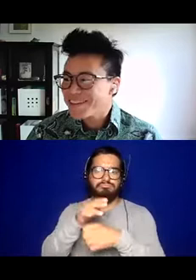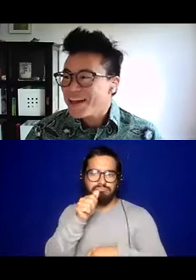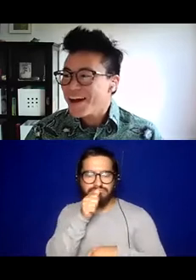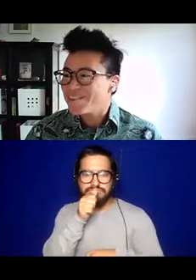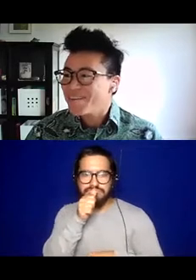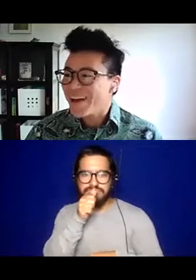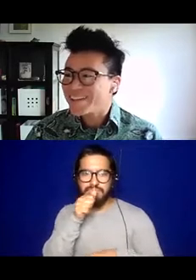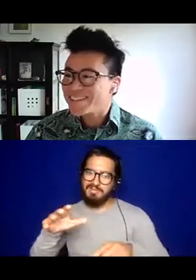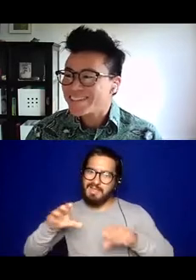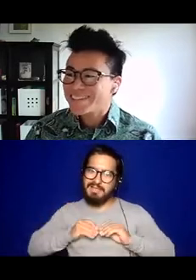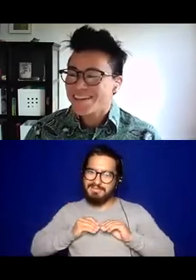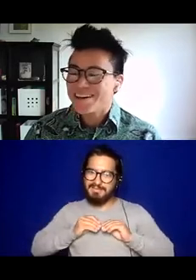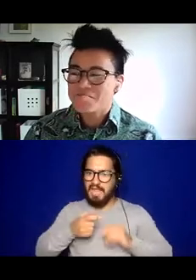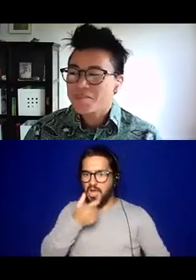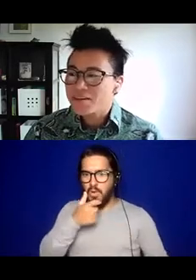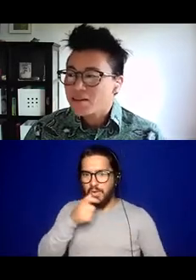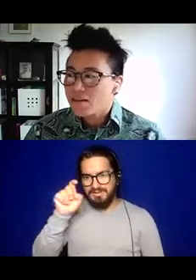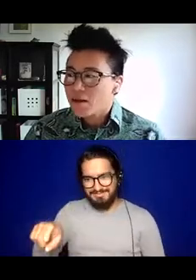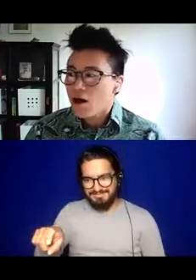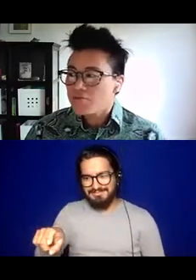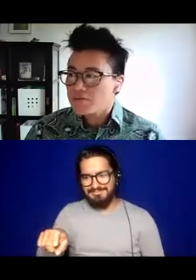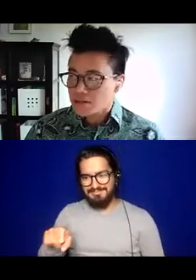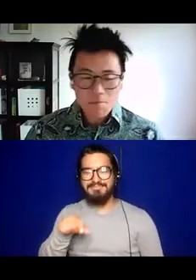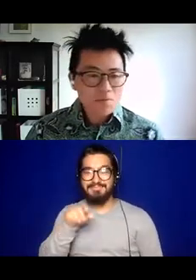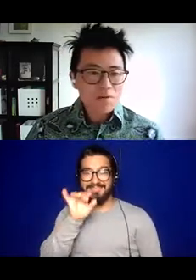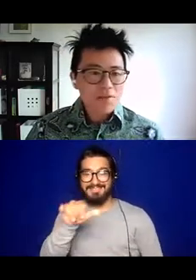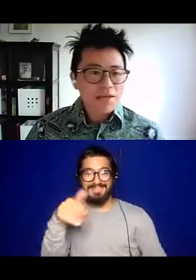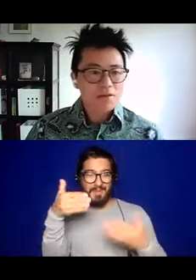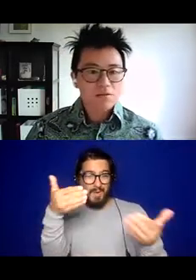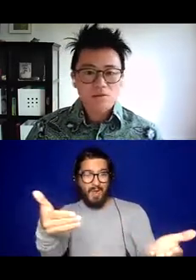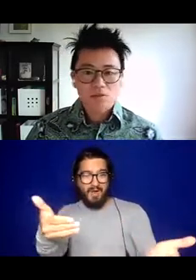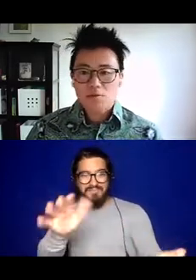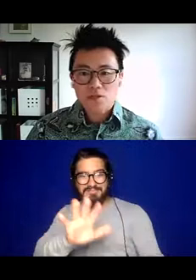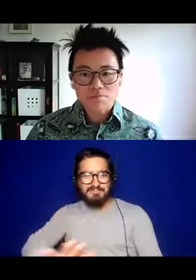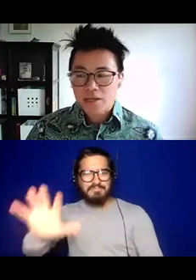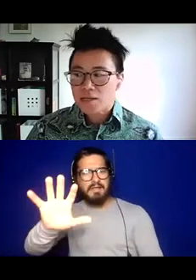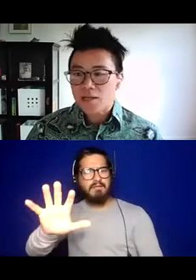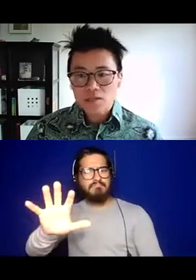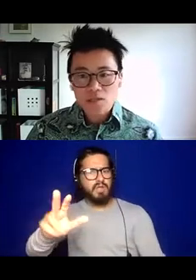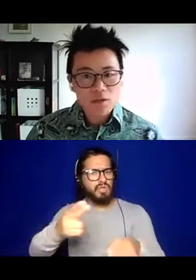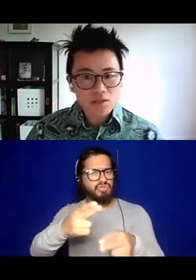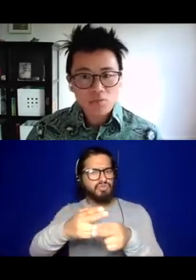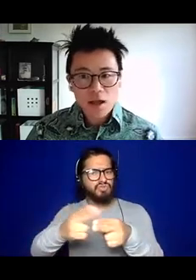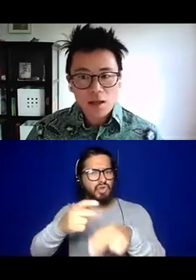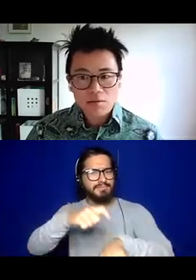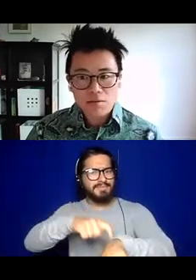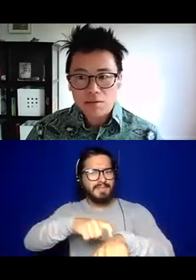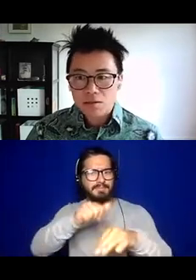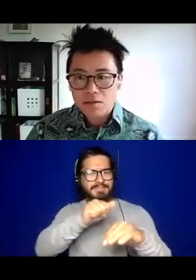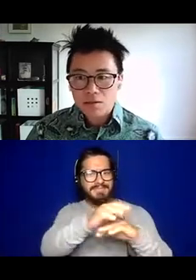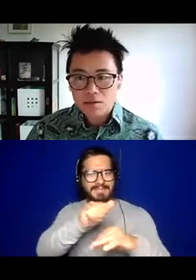of this, and is offers some sort of like short-term sending and storage as